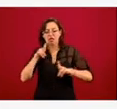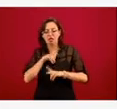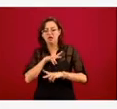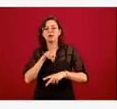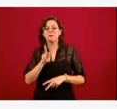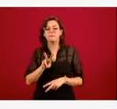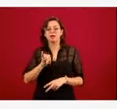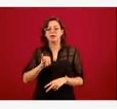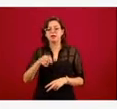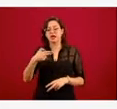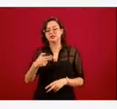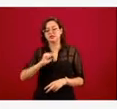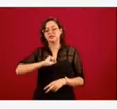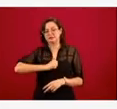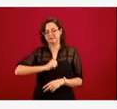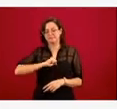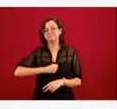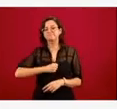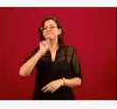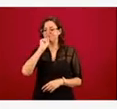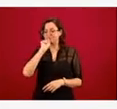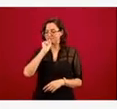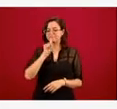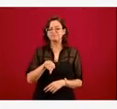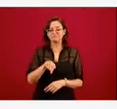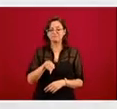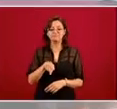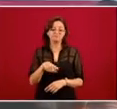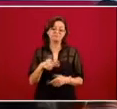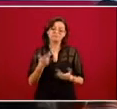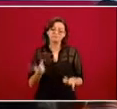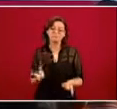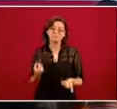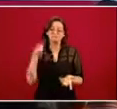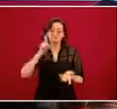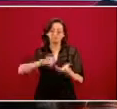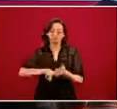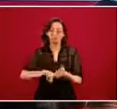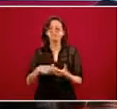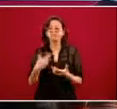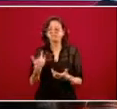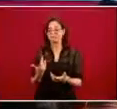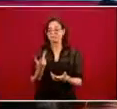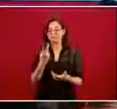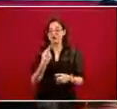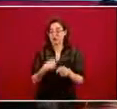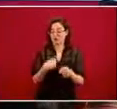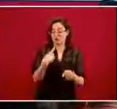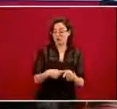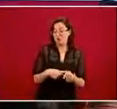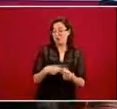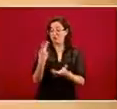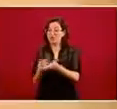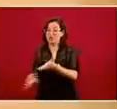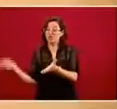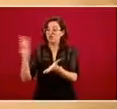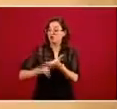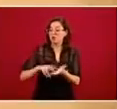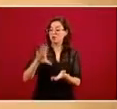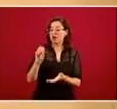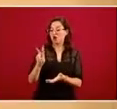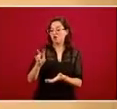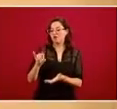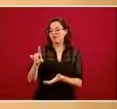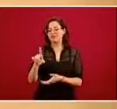have other conditions that elevate the risk of dying from COVID-19, such as smoking, kidney